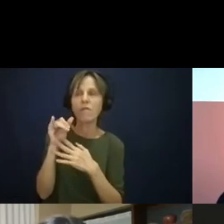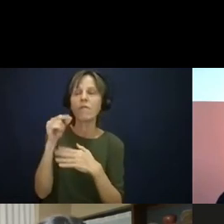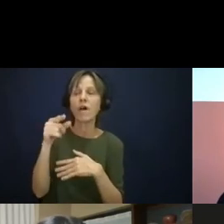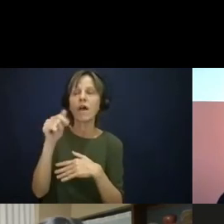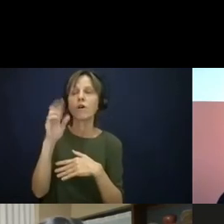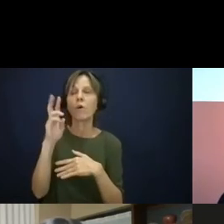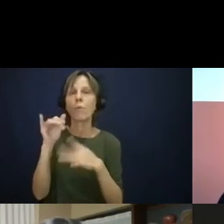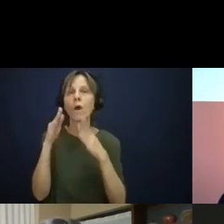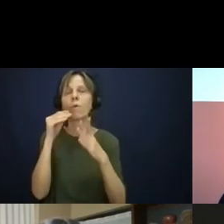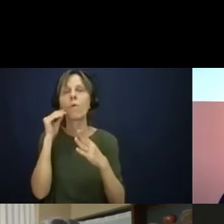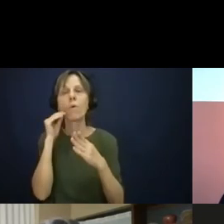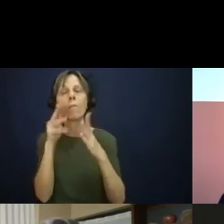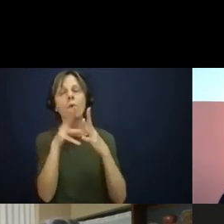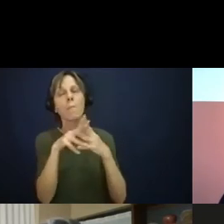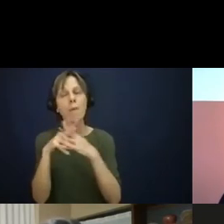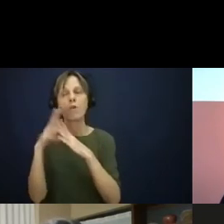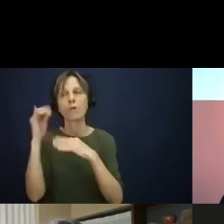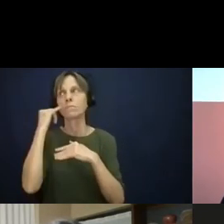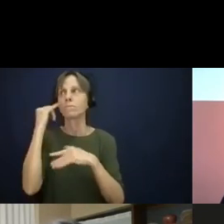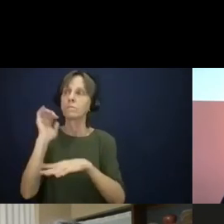to grow your organization?